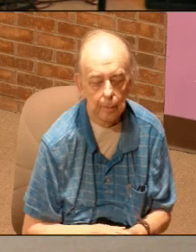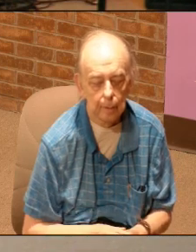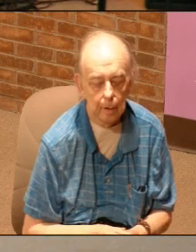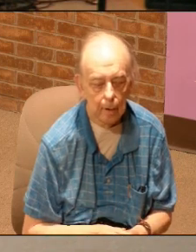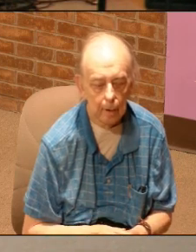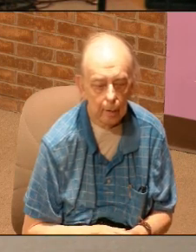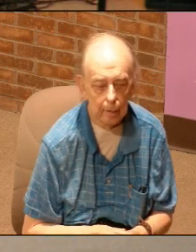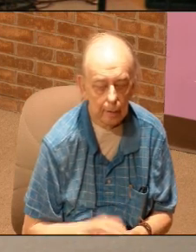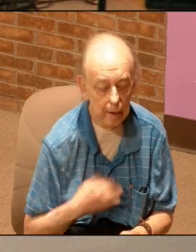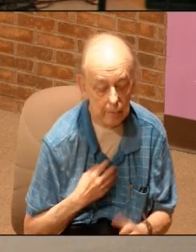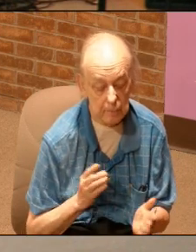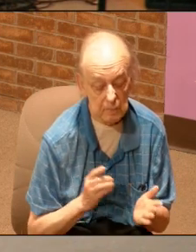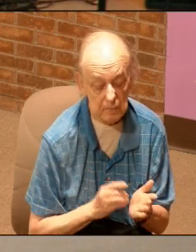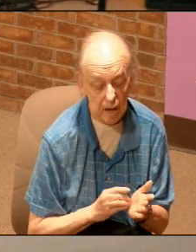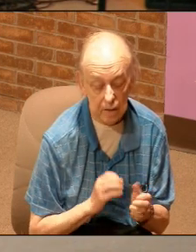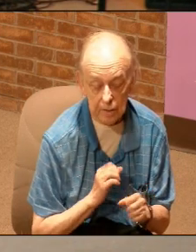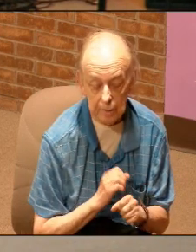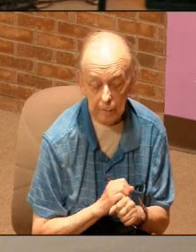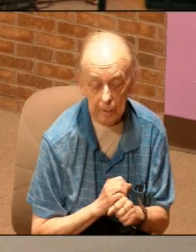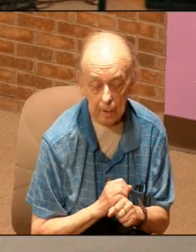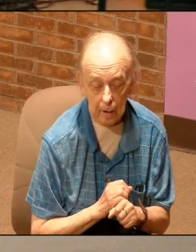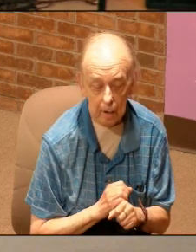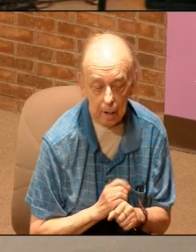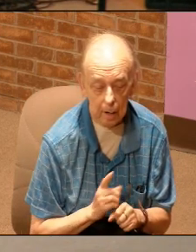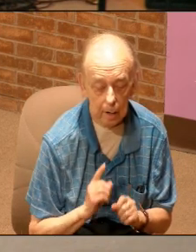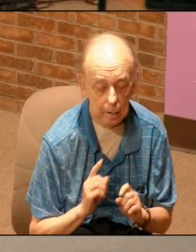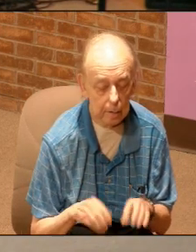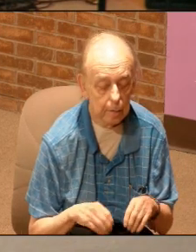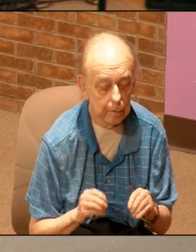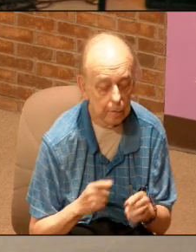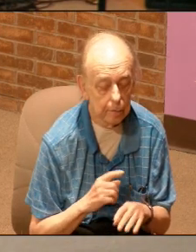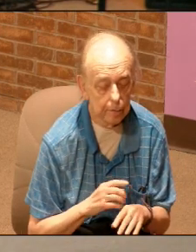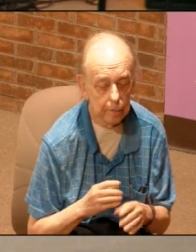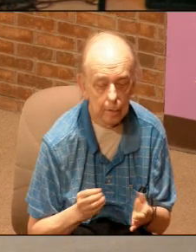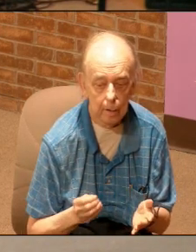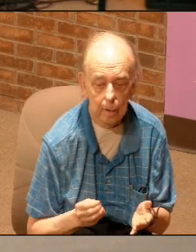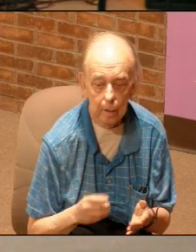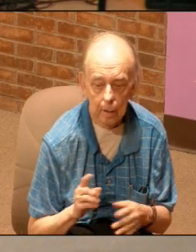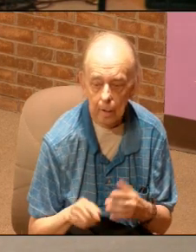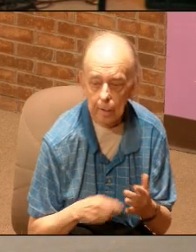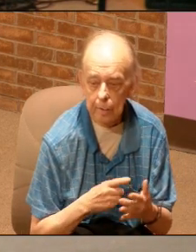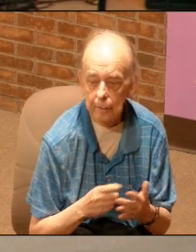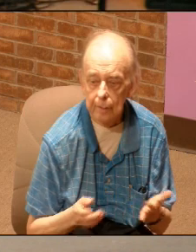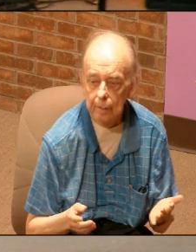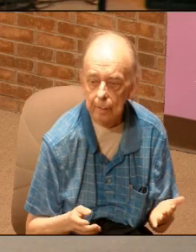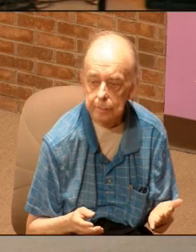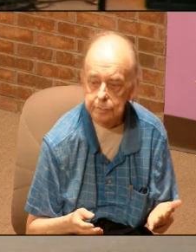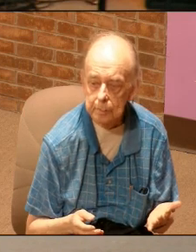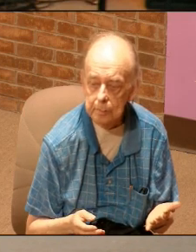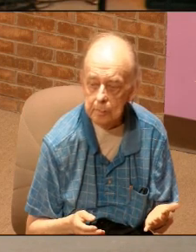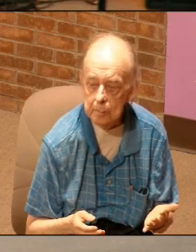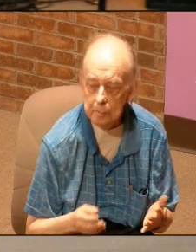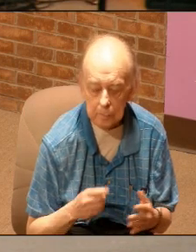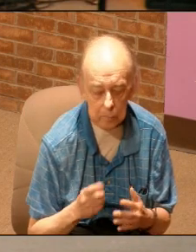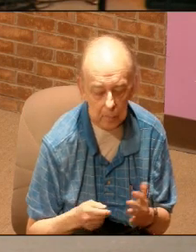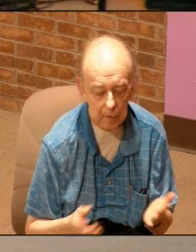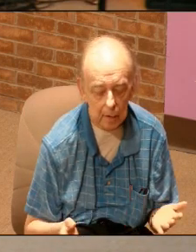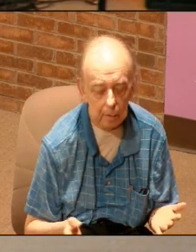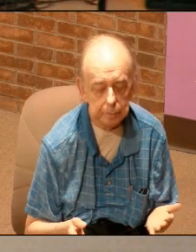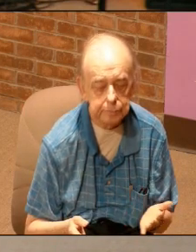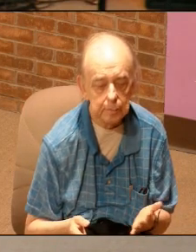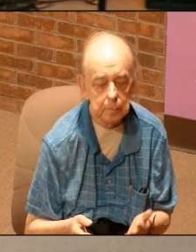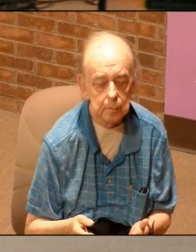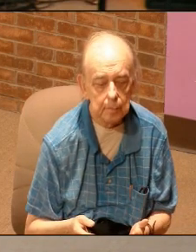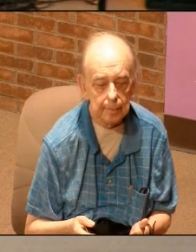I have a doctor's appointment. I've got to go to the grocery store. I got to do this. I got to do this. I got to do